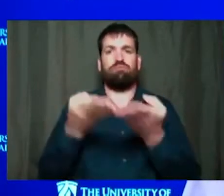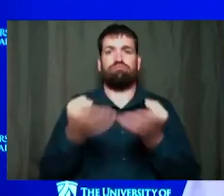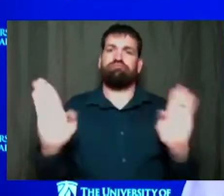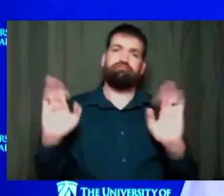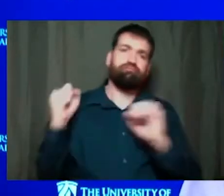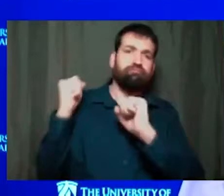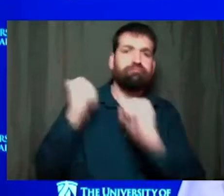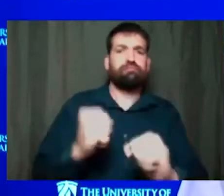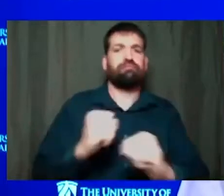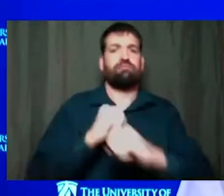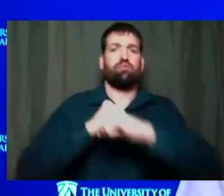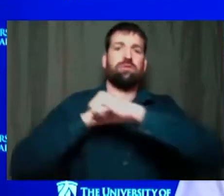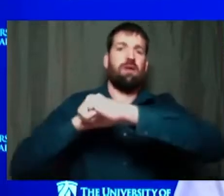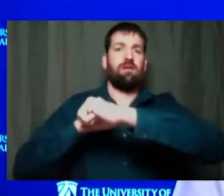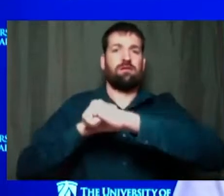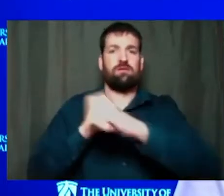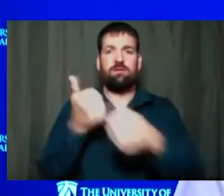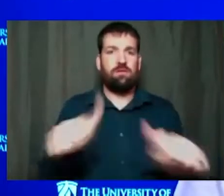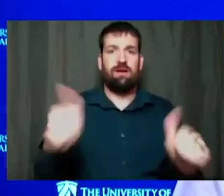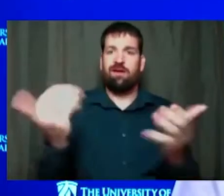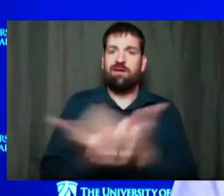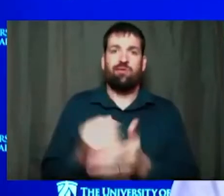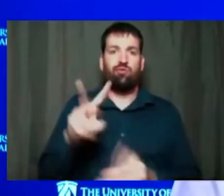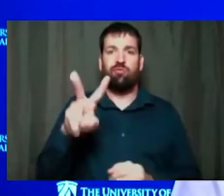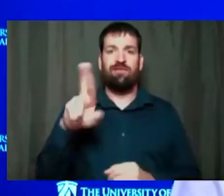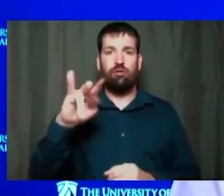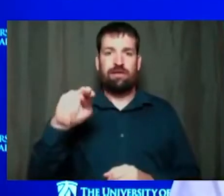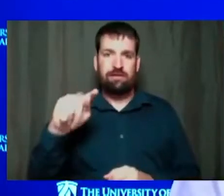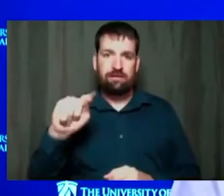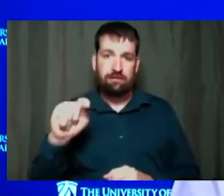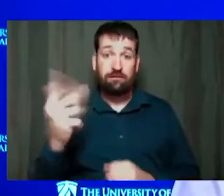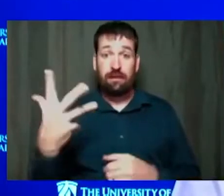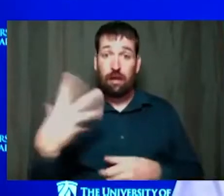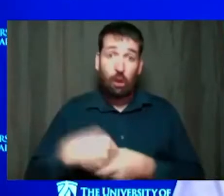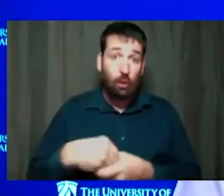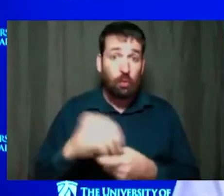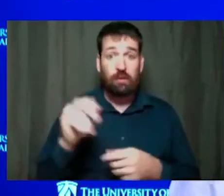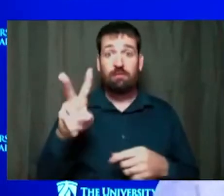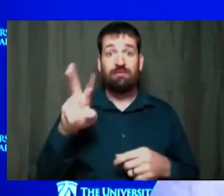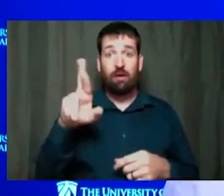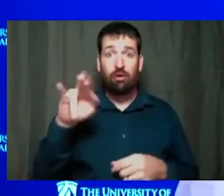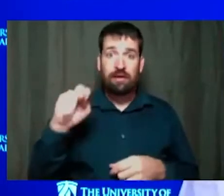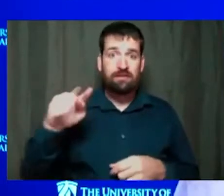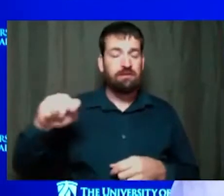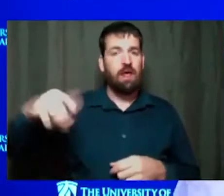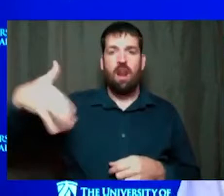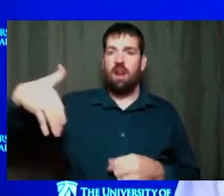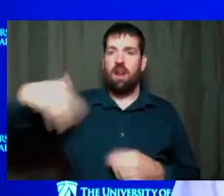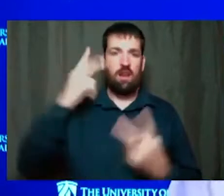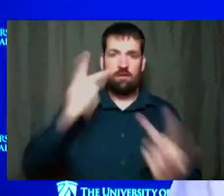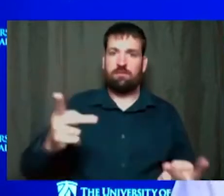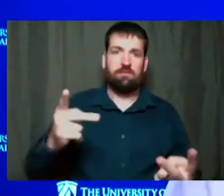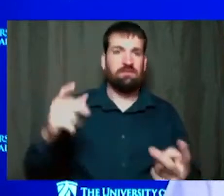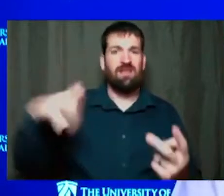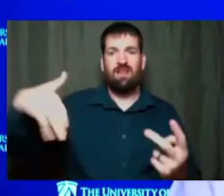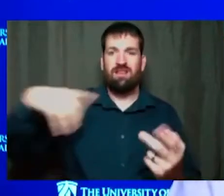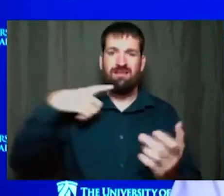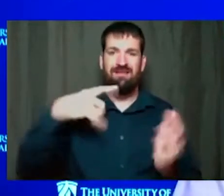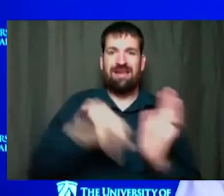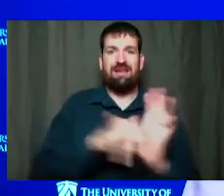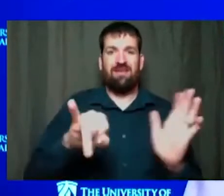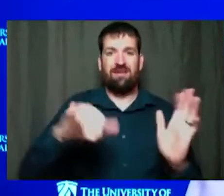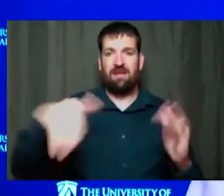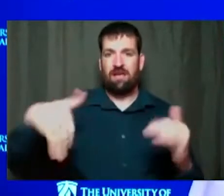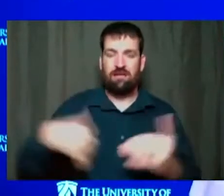to any new variants that arise, even variants that you have not seen and we haven't identified yet. The medical